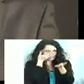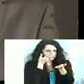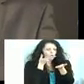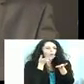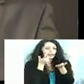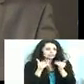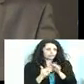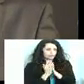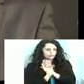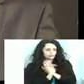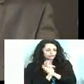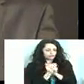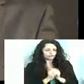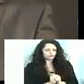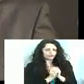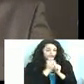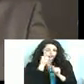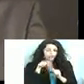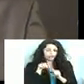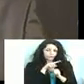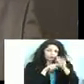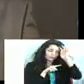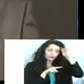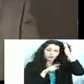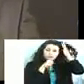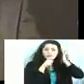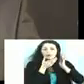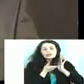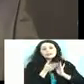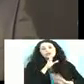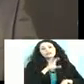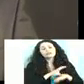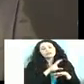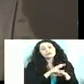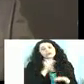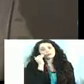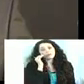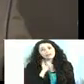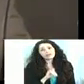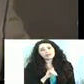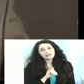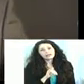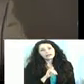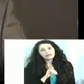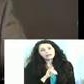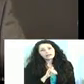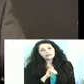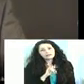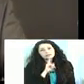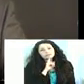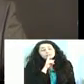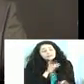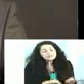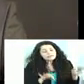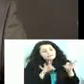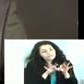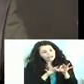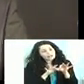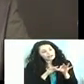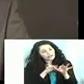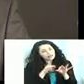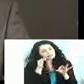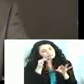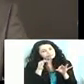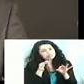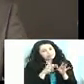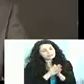have been present. And for those of us in this church, knowing that this is such a vital ministry to those people around the world, if